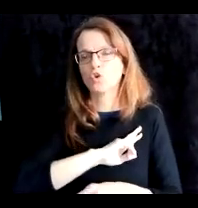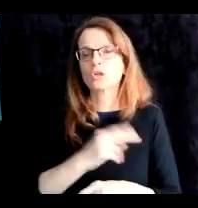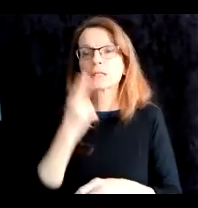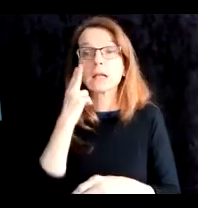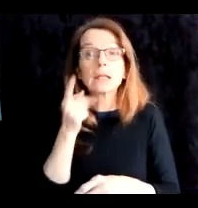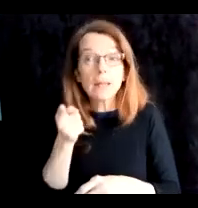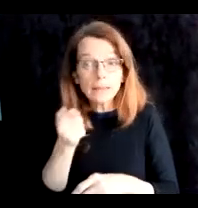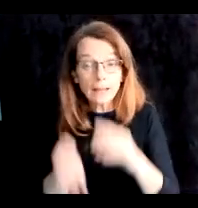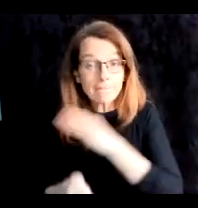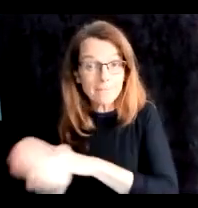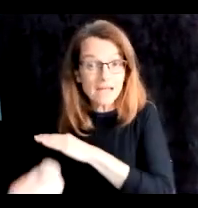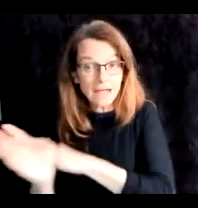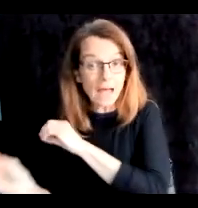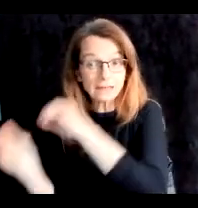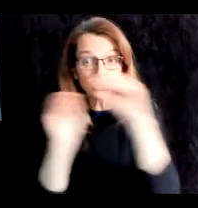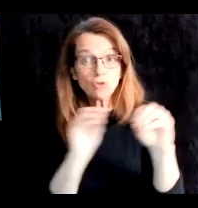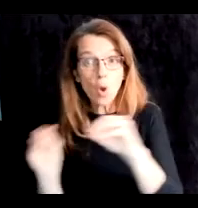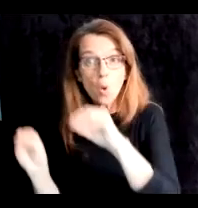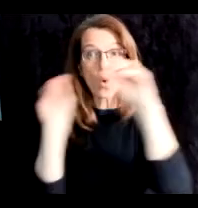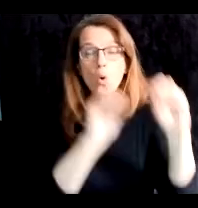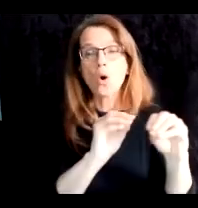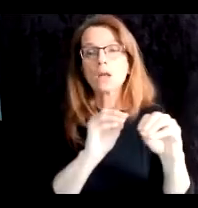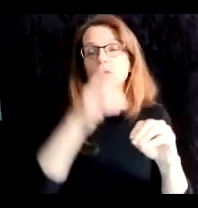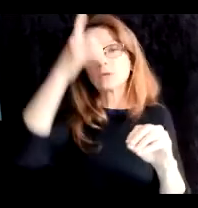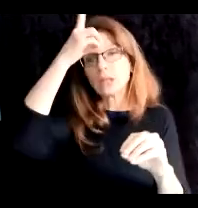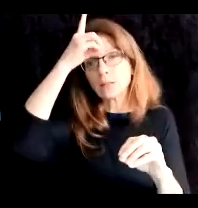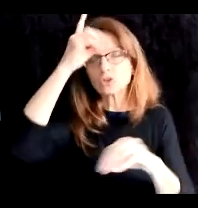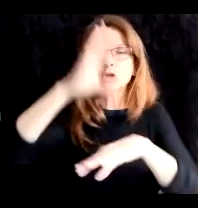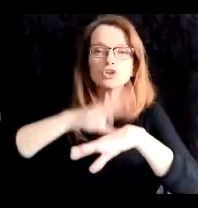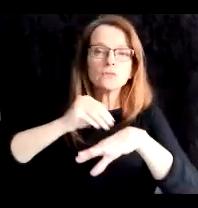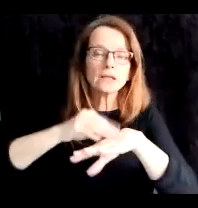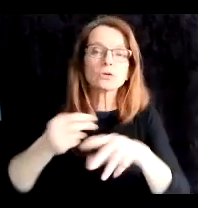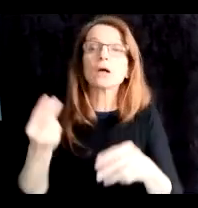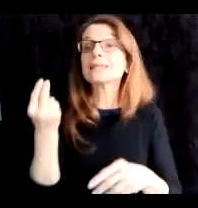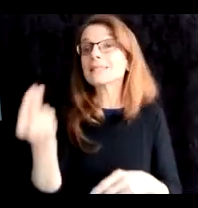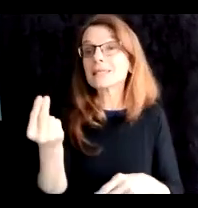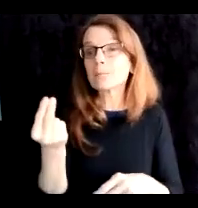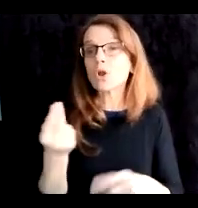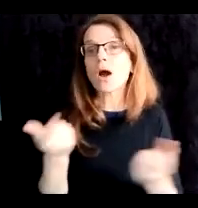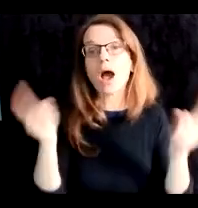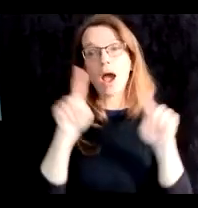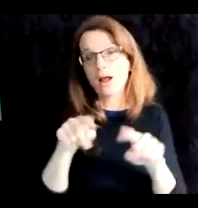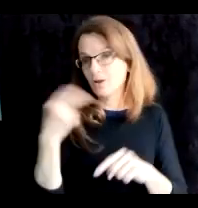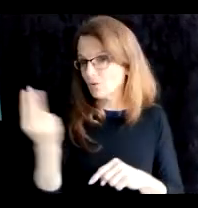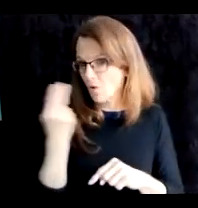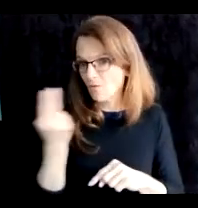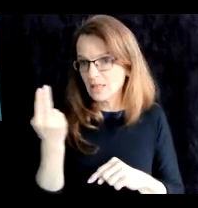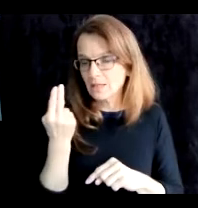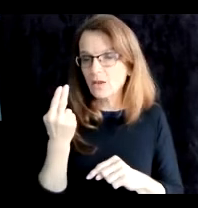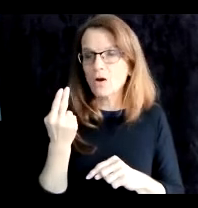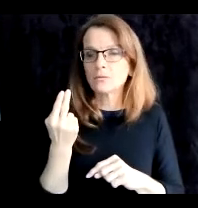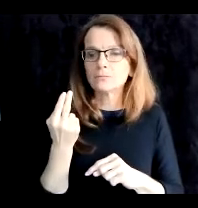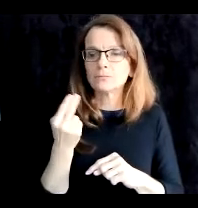Serbia, Croatia, or Slovenia, we shouldn't wonder. So this is one of the reasons. And of course, we